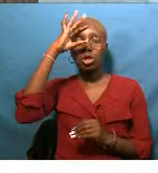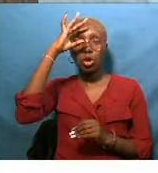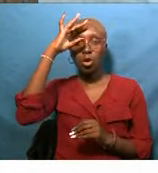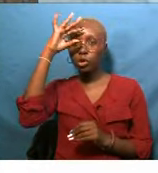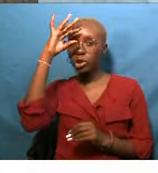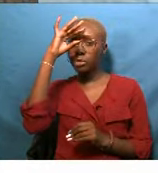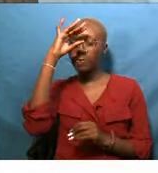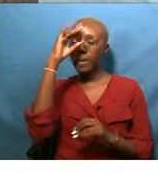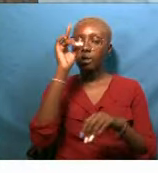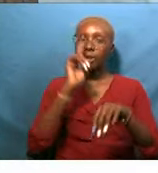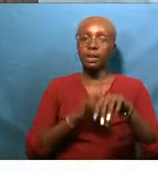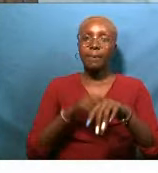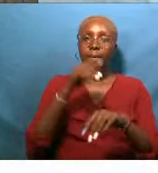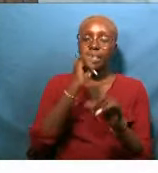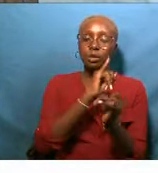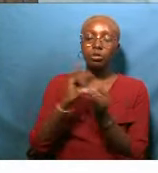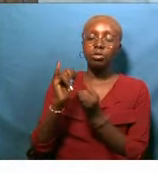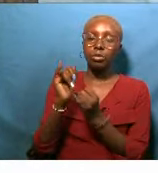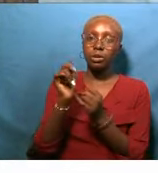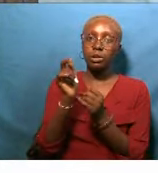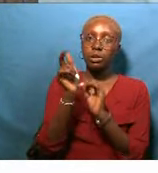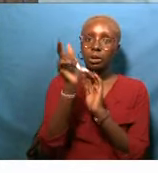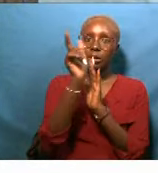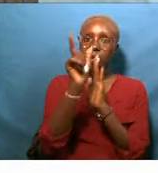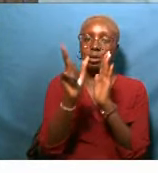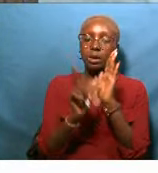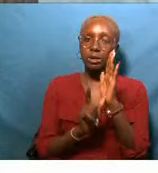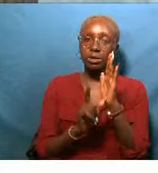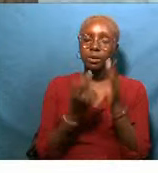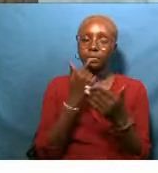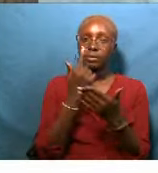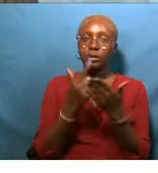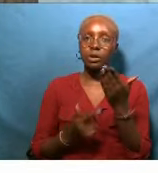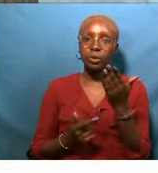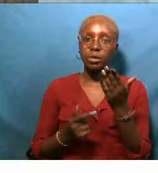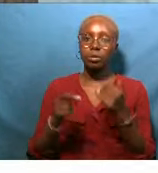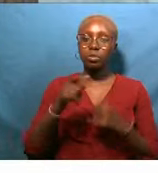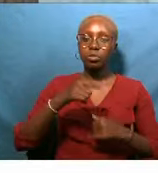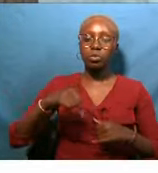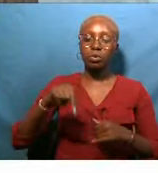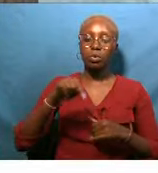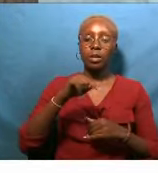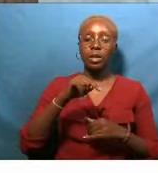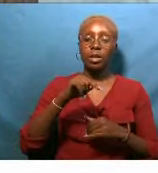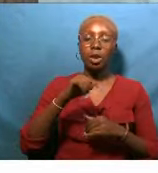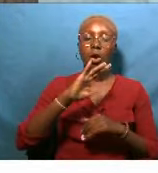in the introduction to the lesson, he said, we are all death waiters.